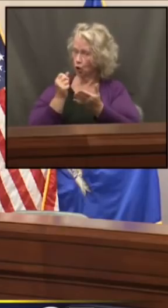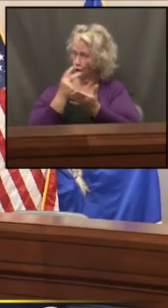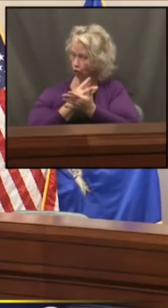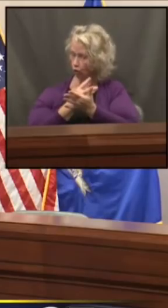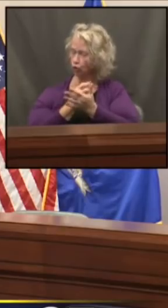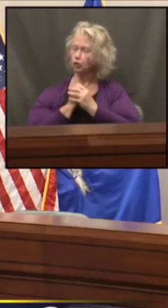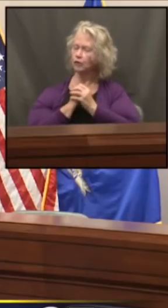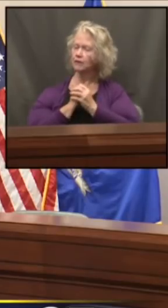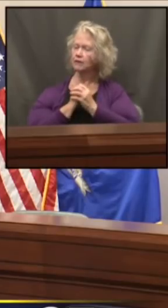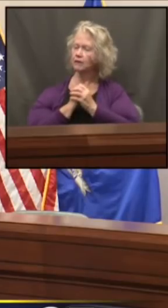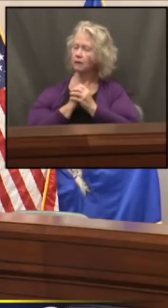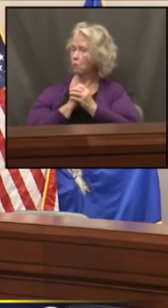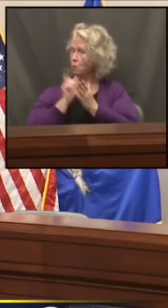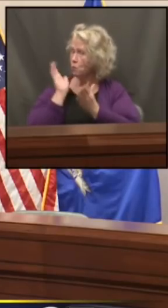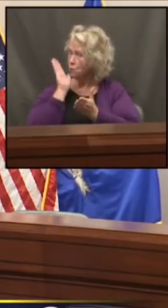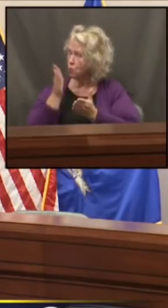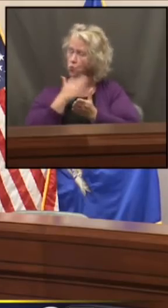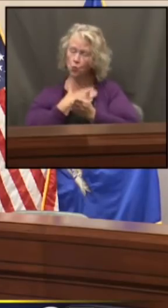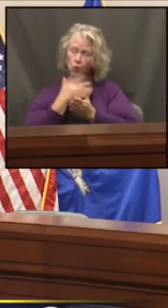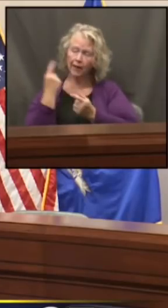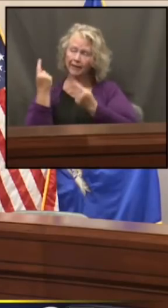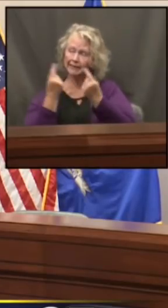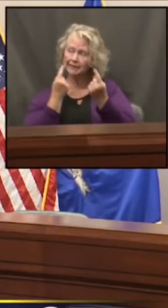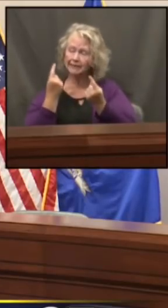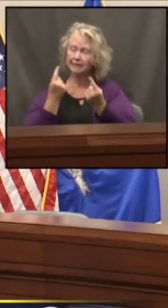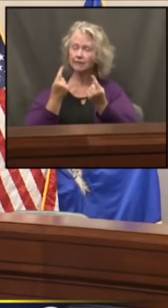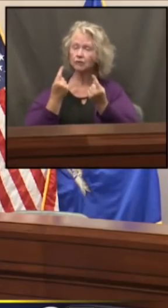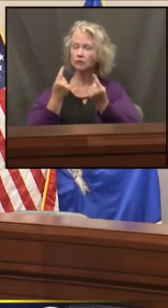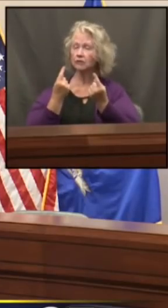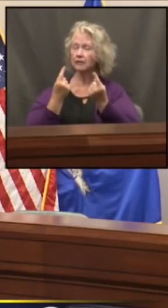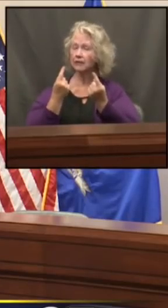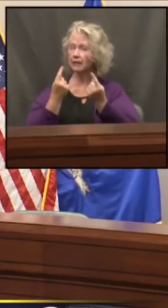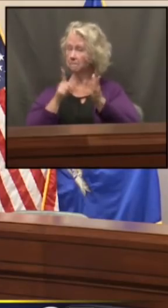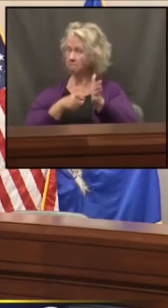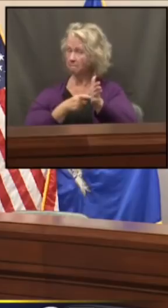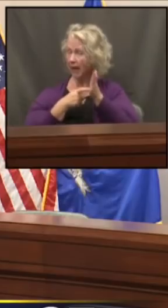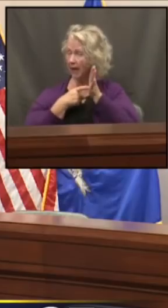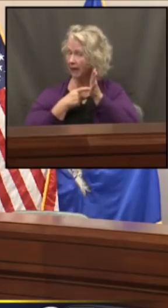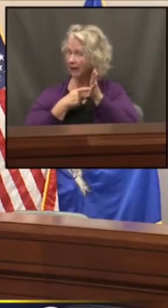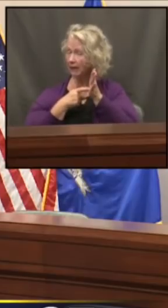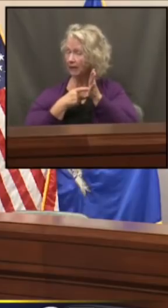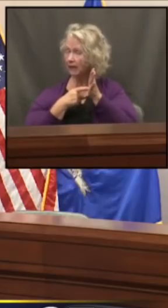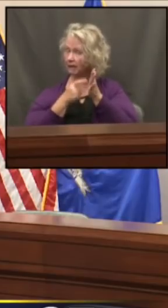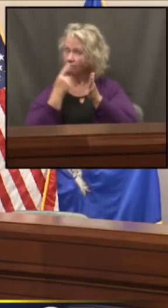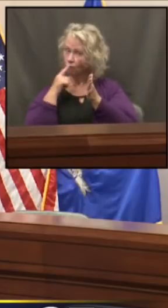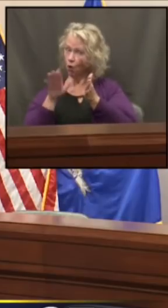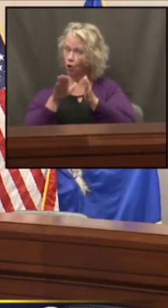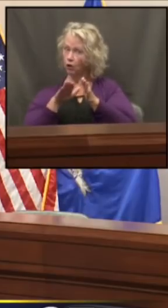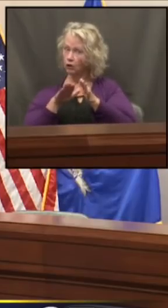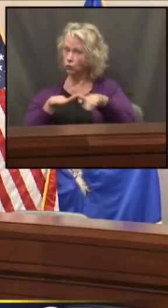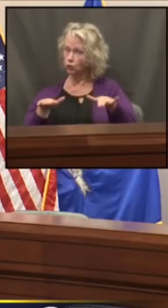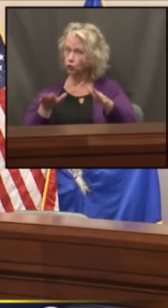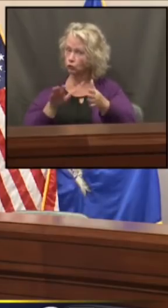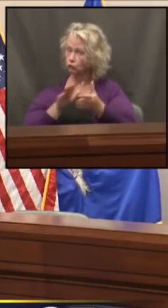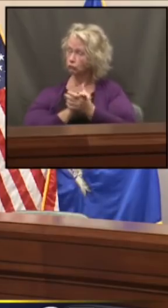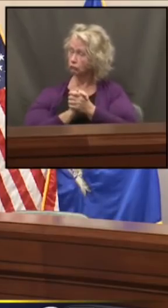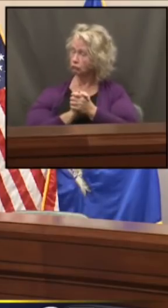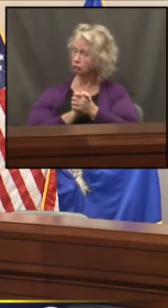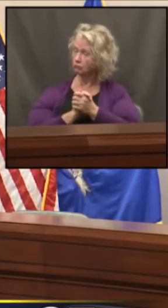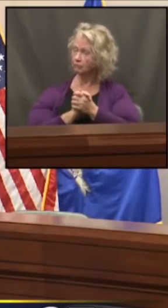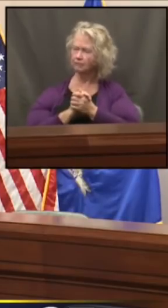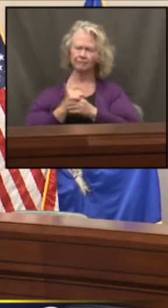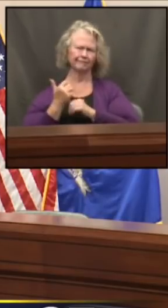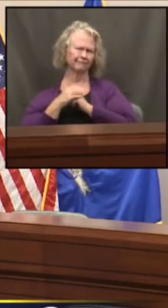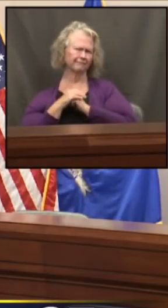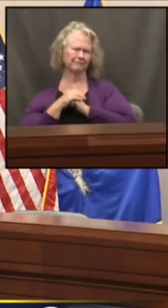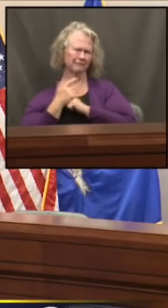would you consider any kind of a mandate for school children of that age? I